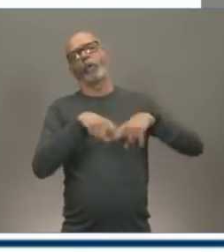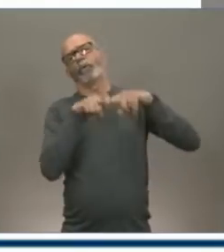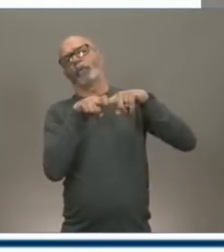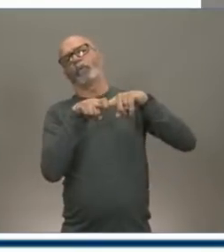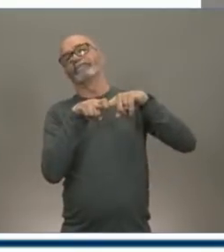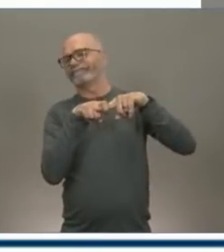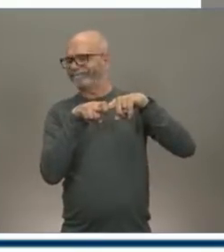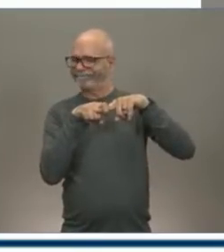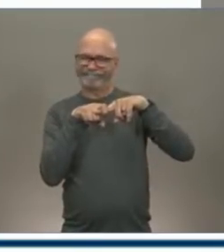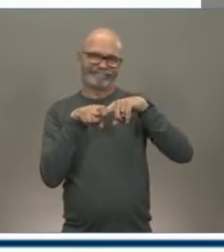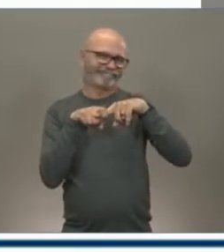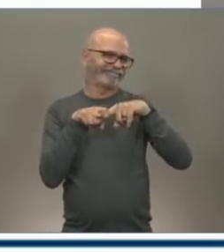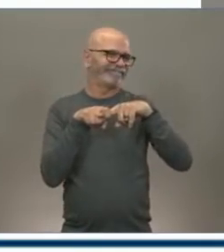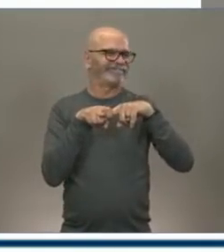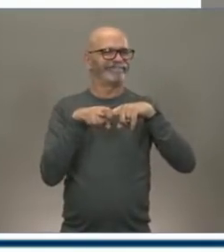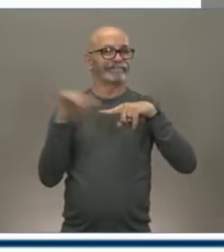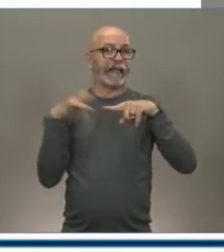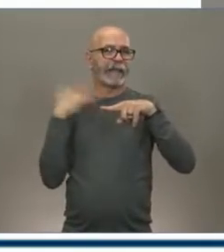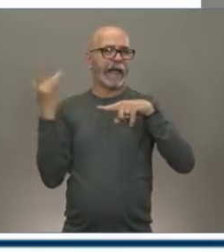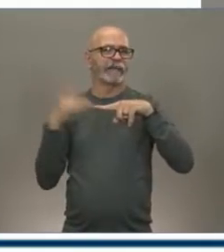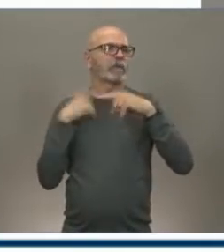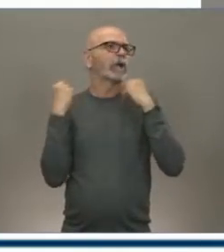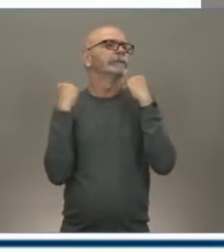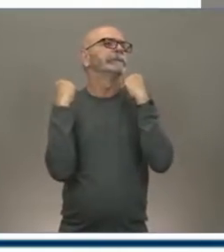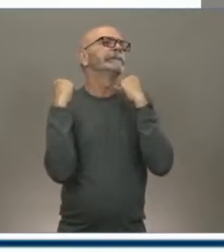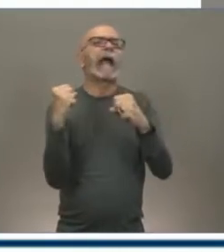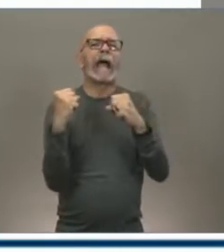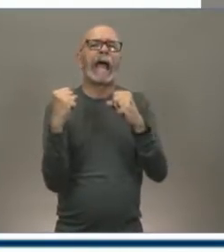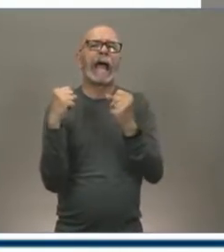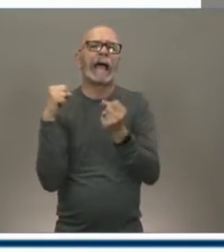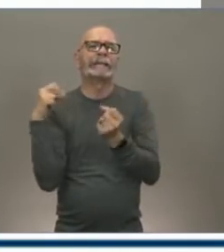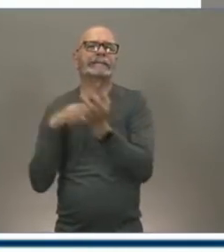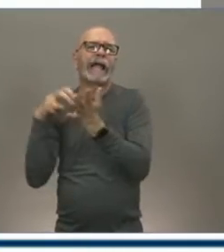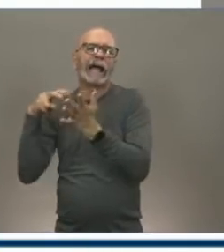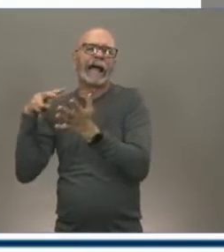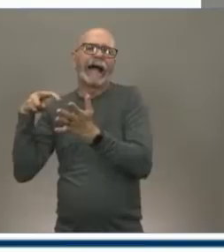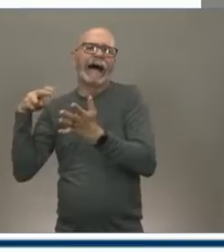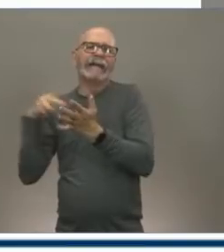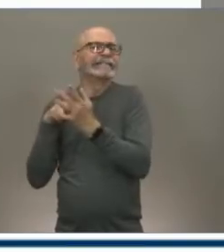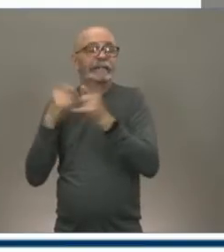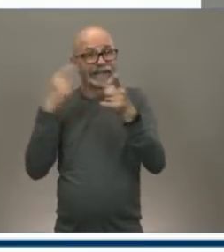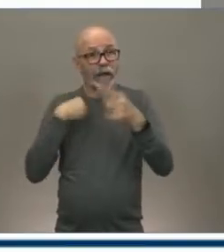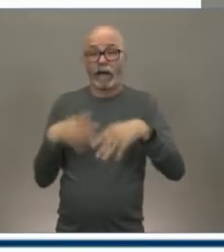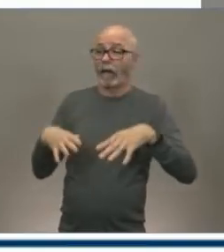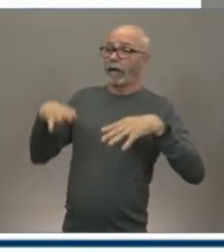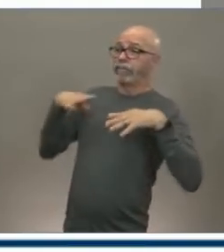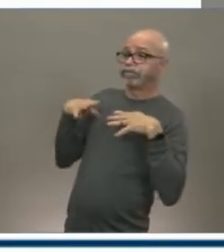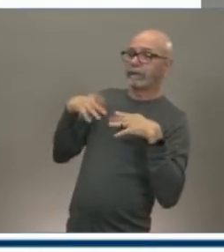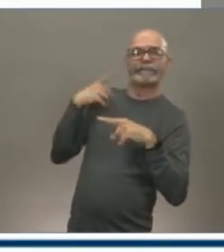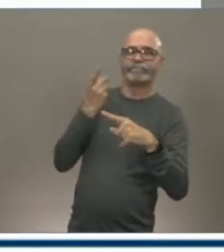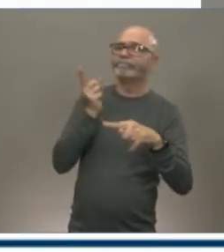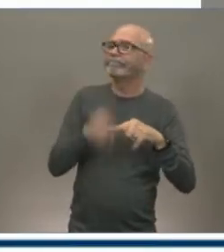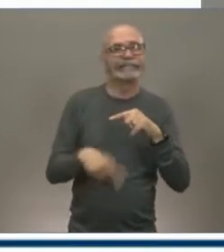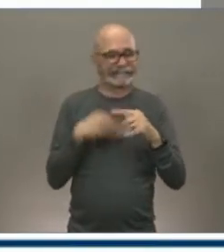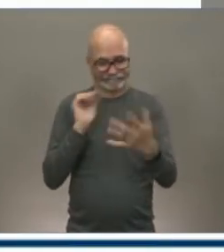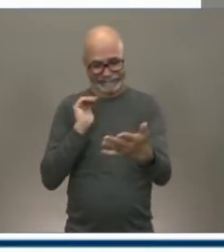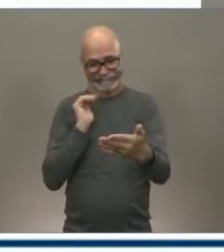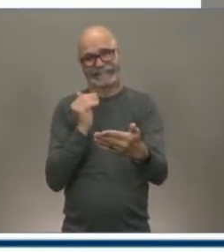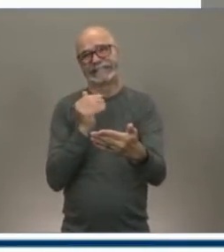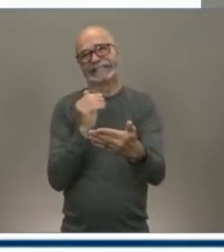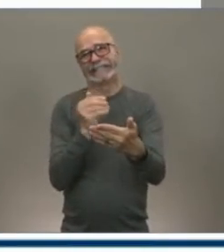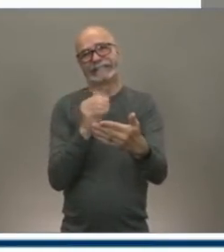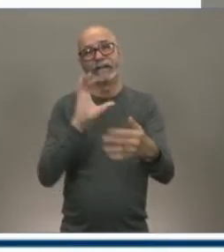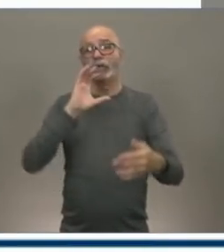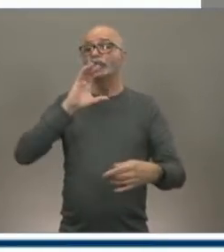host a gathering or going to a gathering this holiday season, you need to remember first and foremost that you